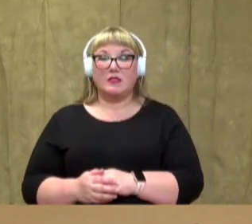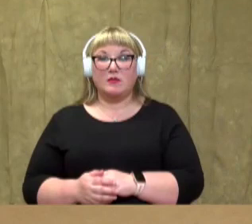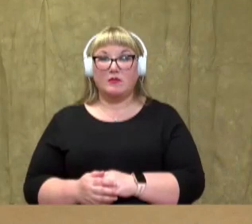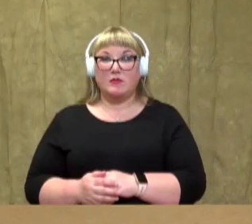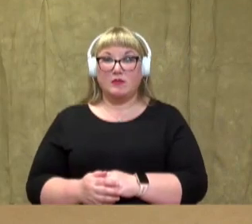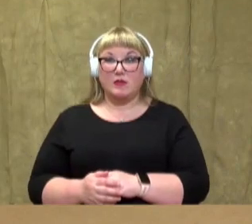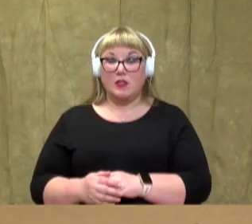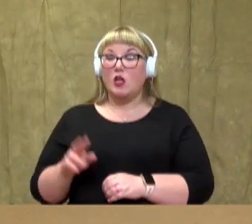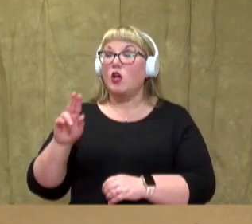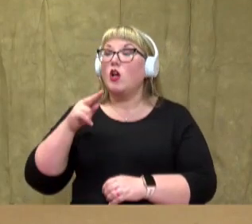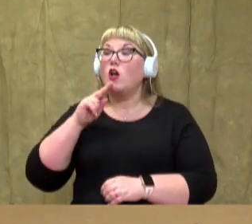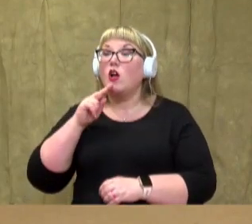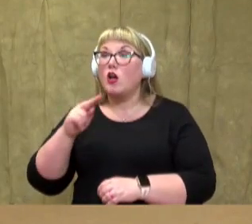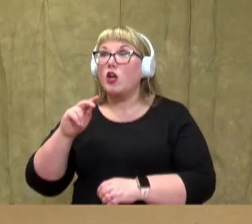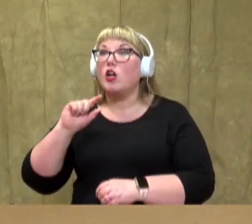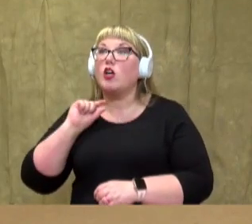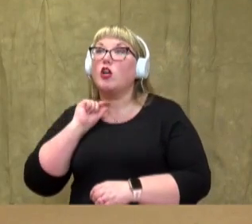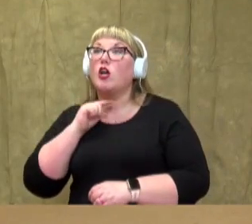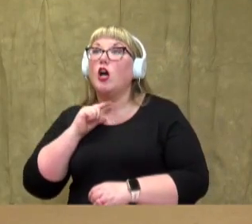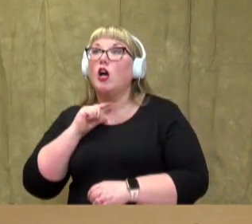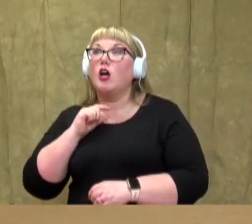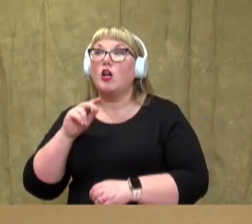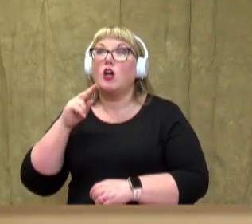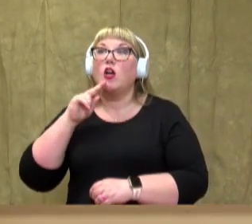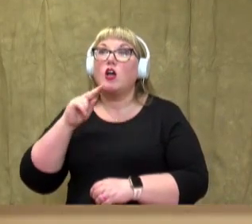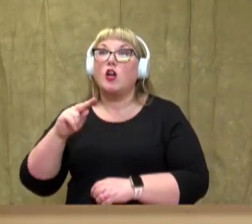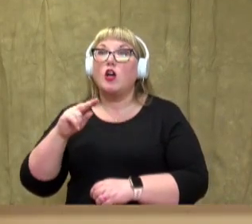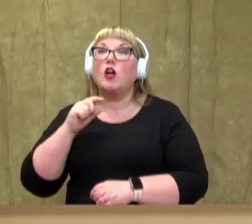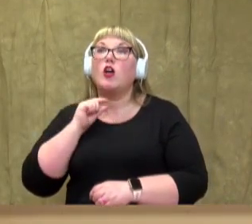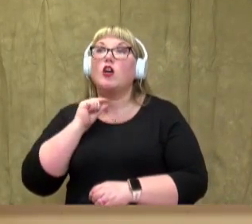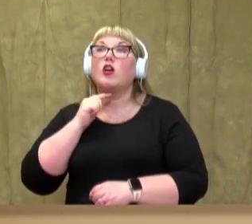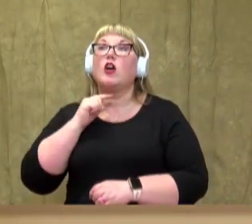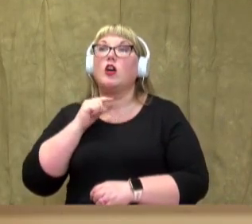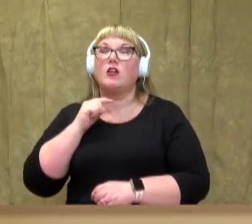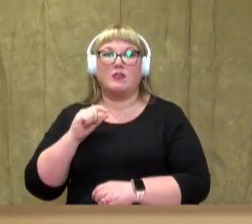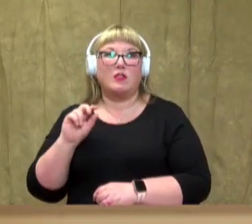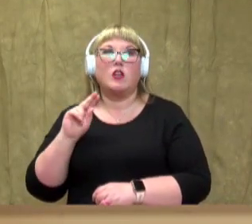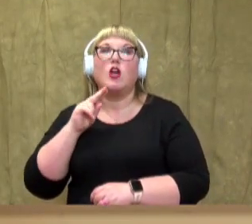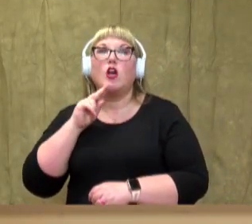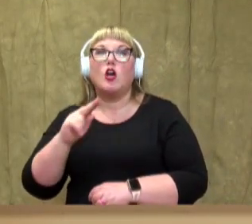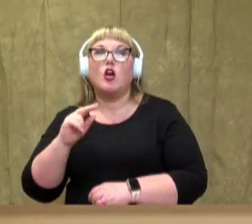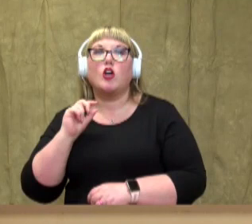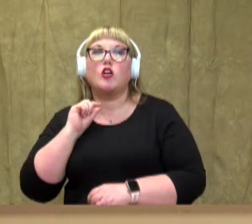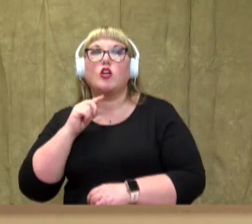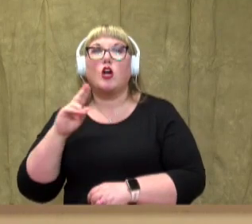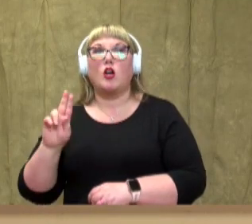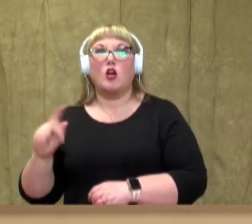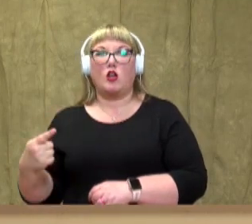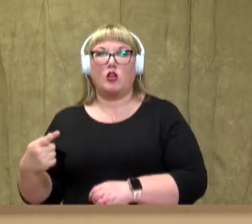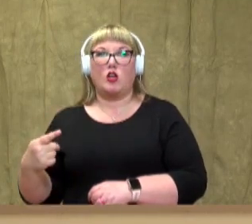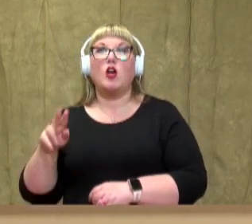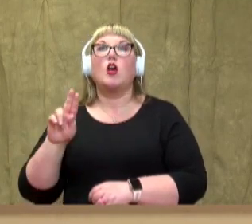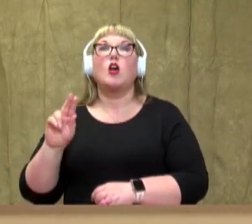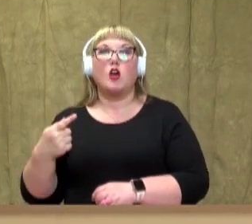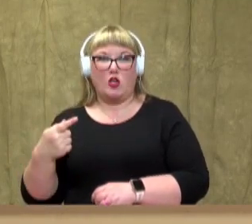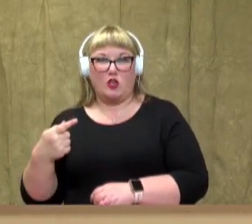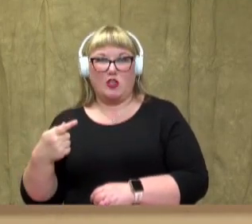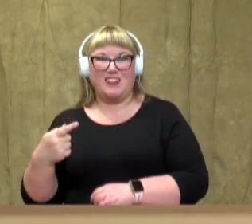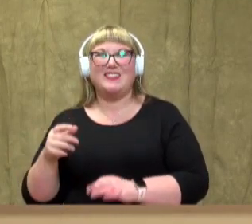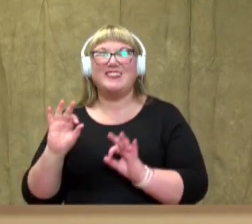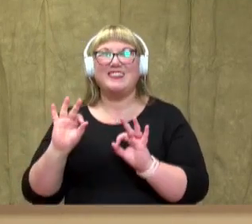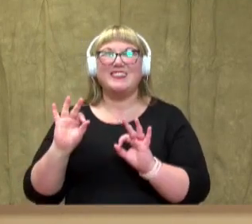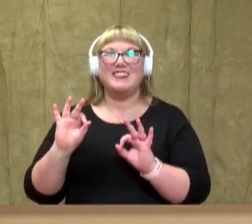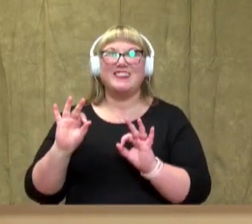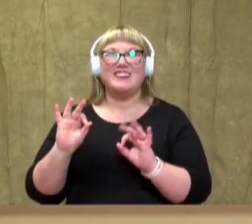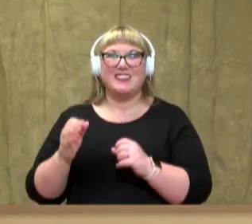it. Ugh, ugh. Friends, repeat that for me. Ugh,